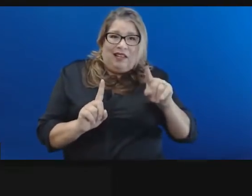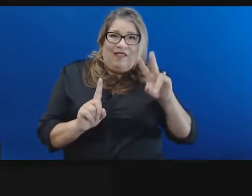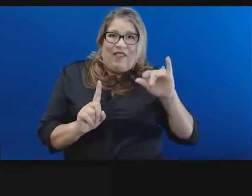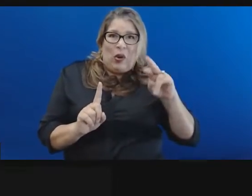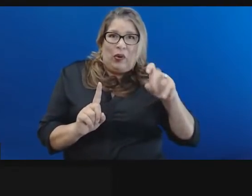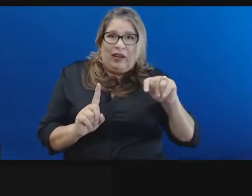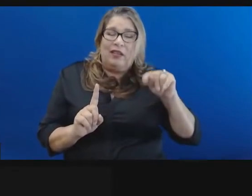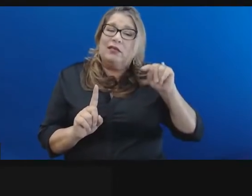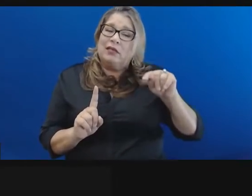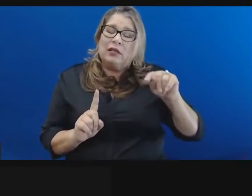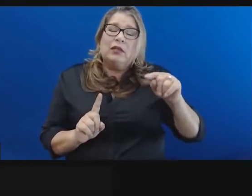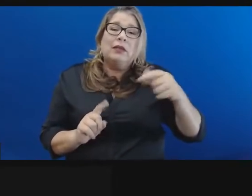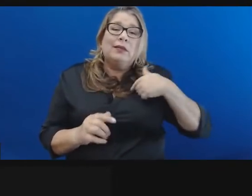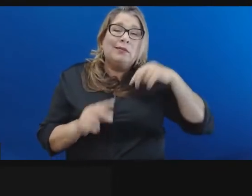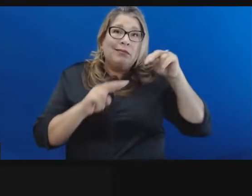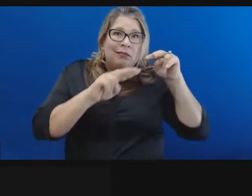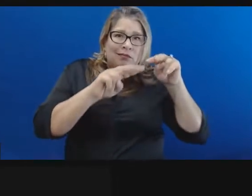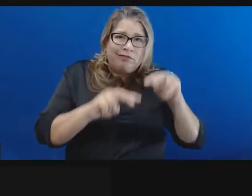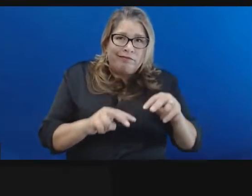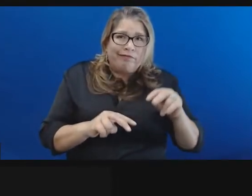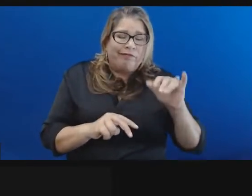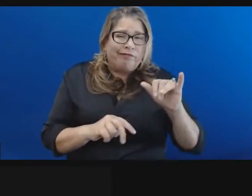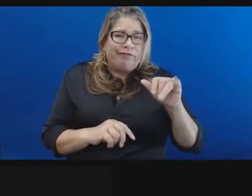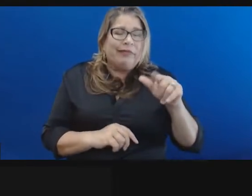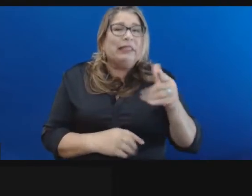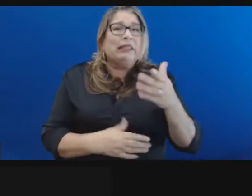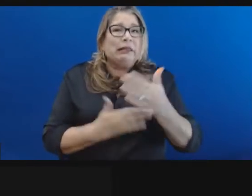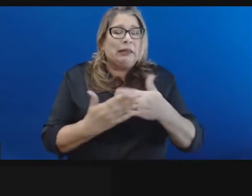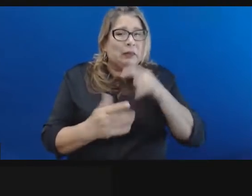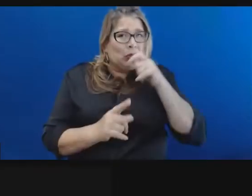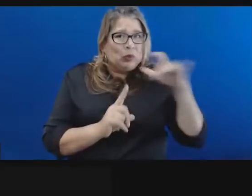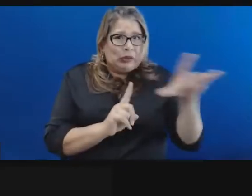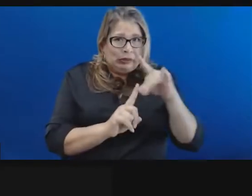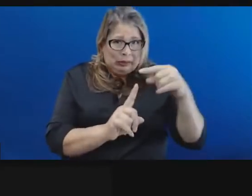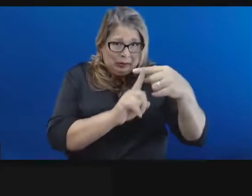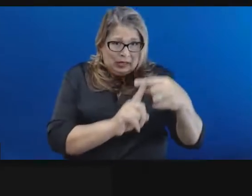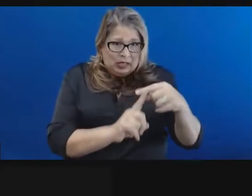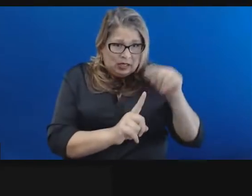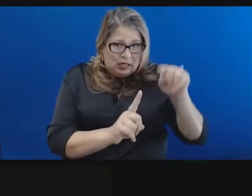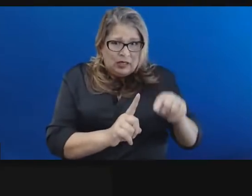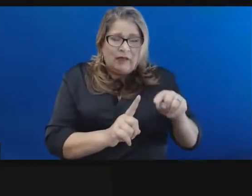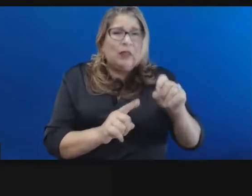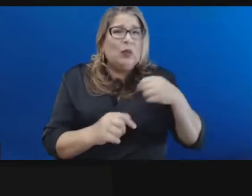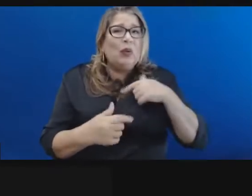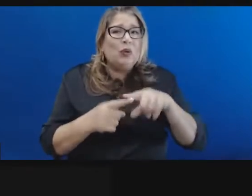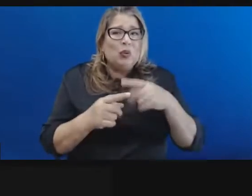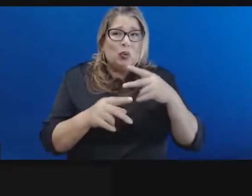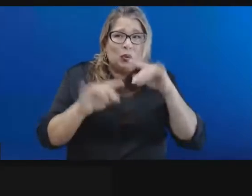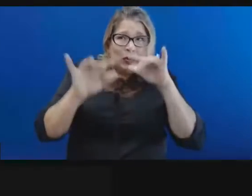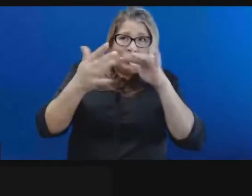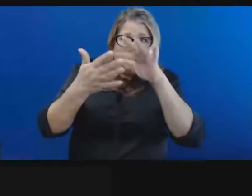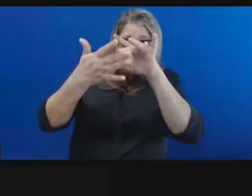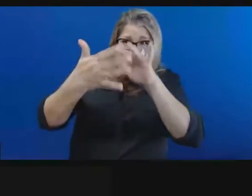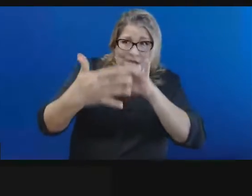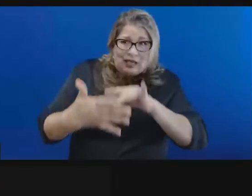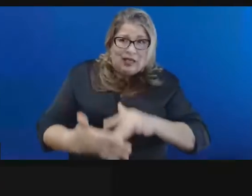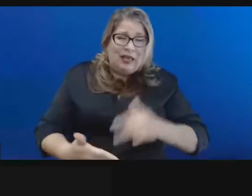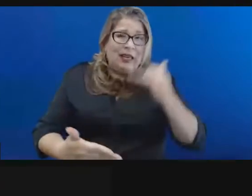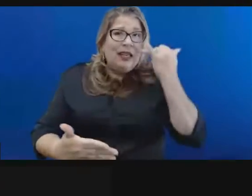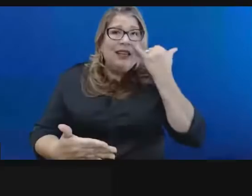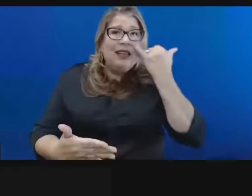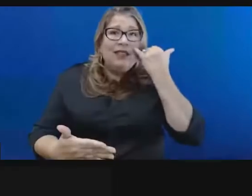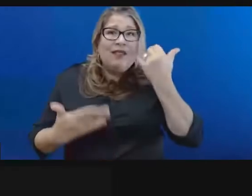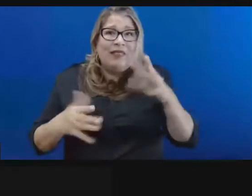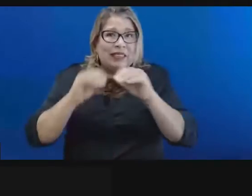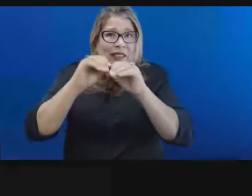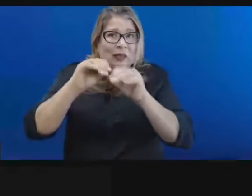to look at the genomics of positive samples across the state to determine if it's anywhere else. But absolutely, it's a concern of